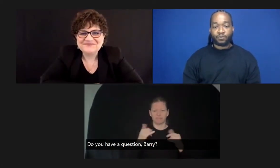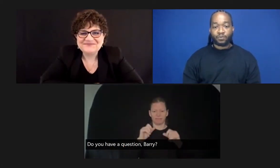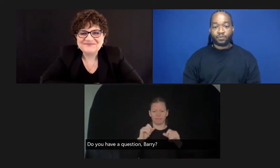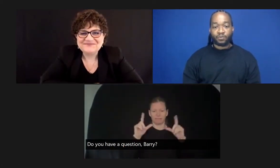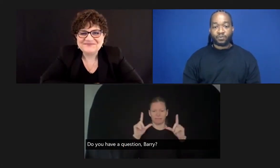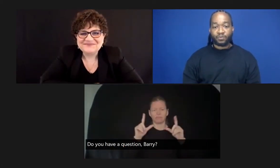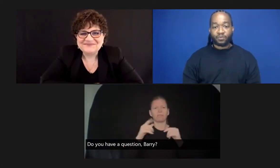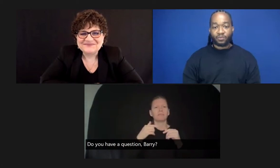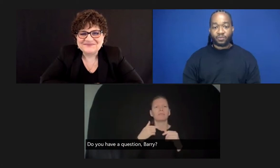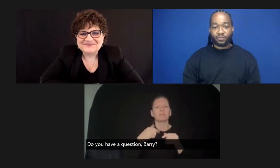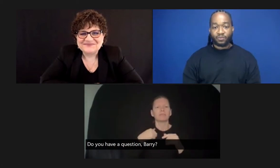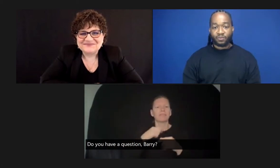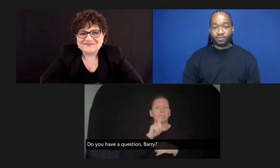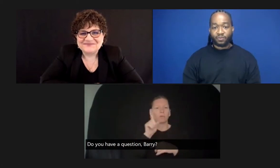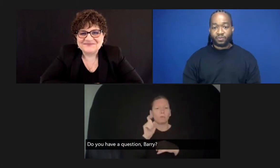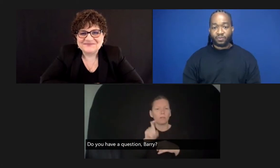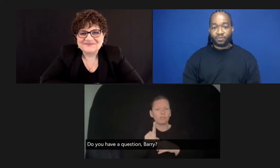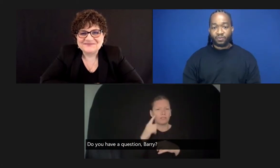Yes, hello.